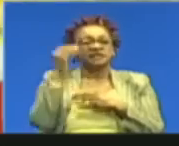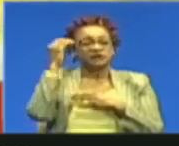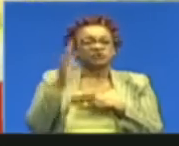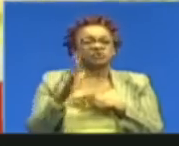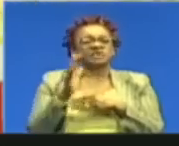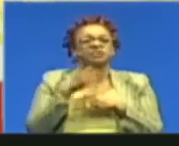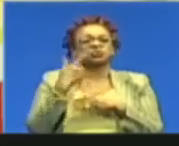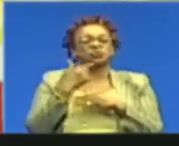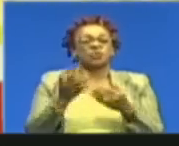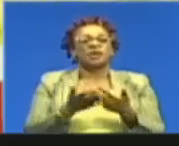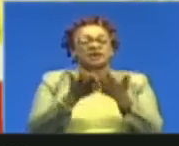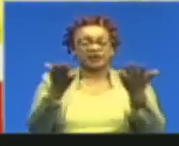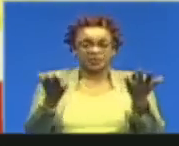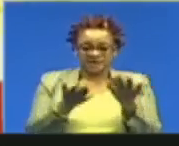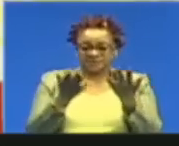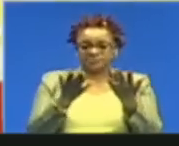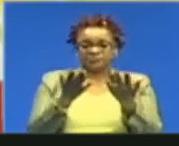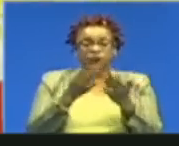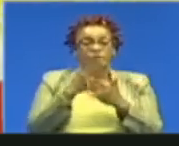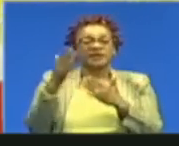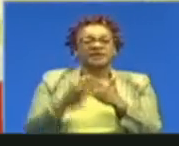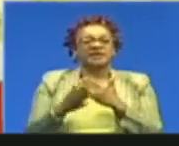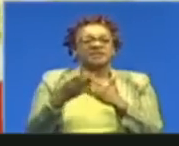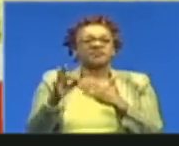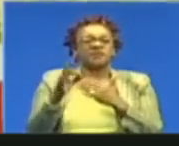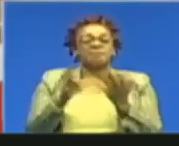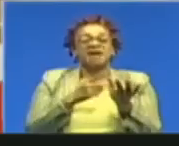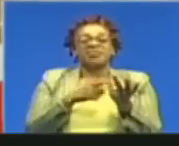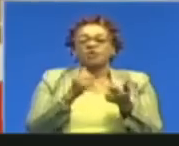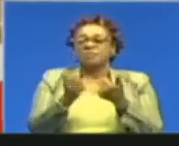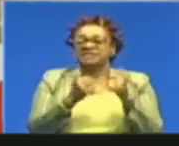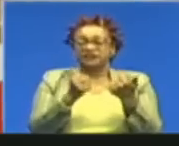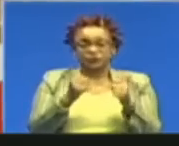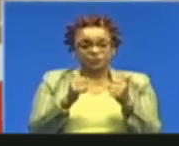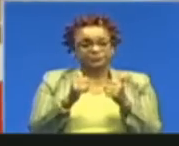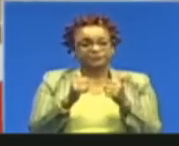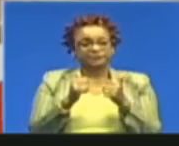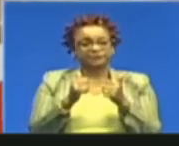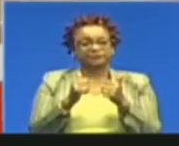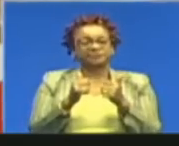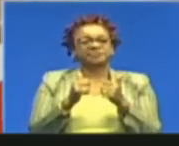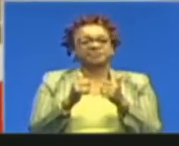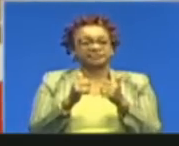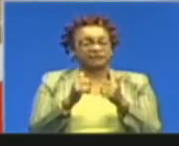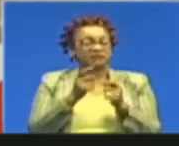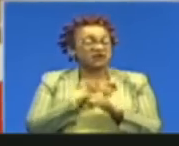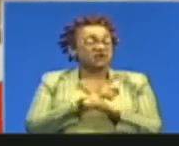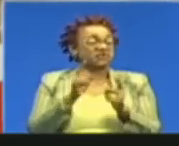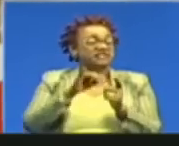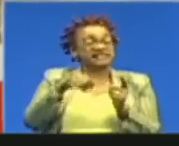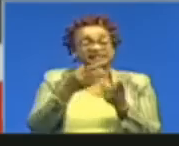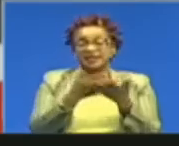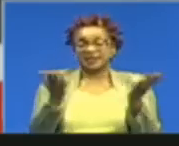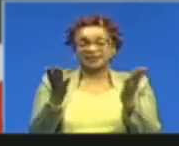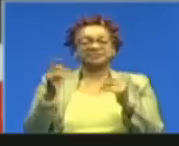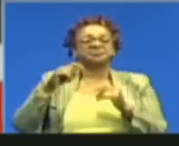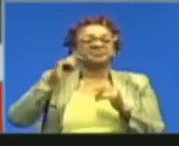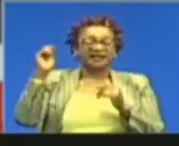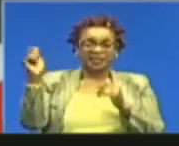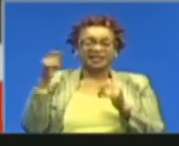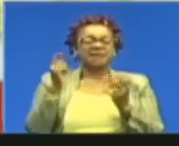themselves here on a weekend for a math competition. And not just any, it's the Kenya